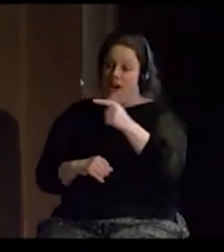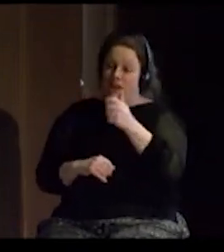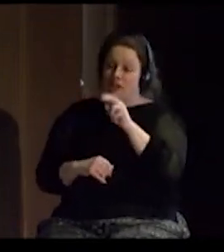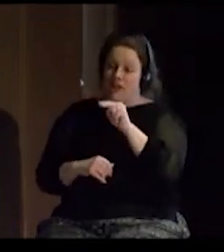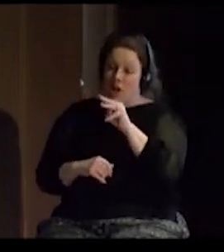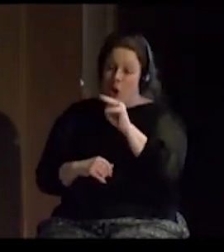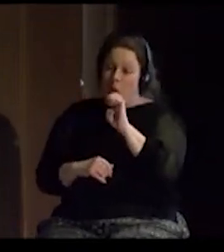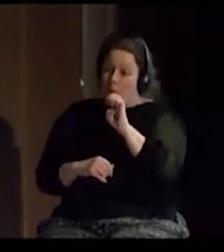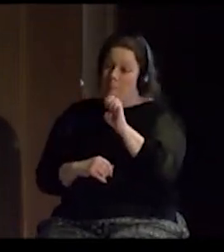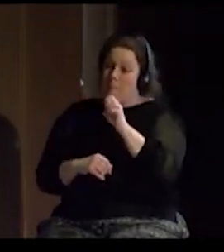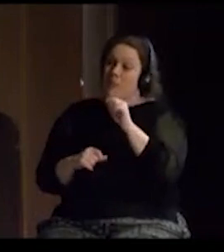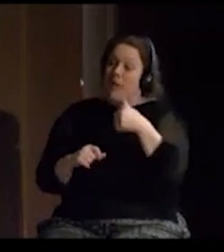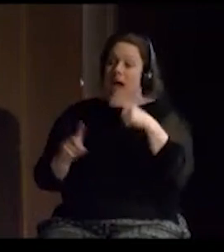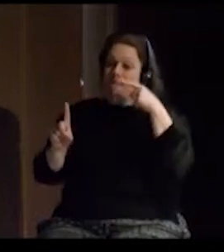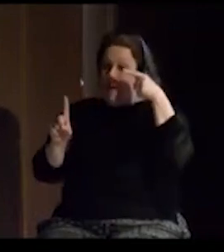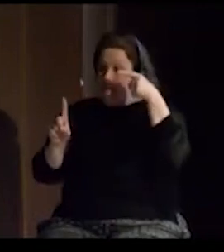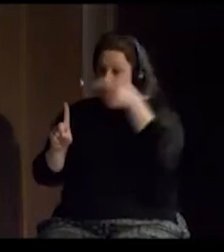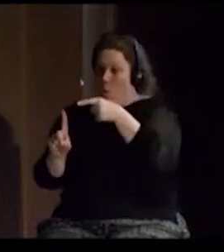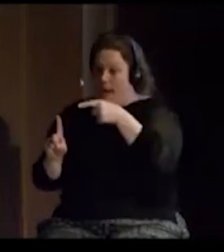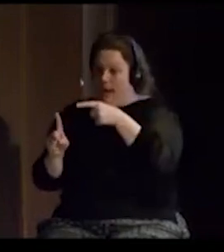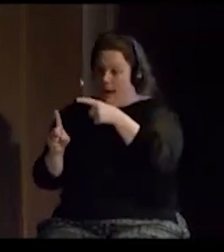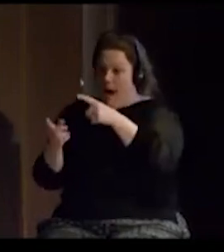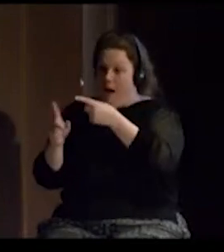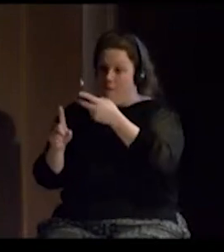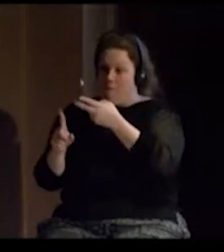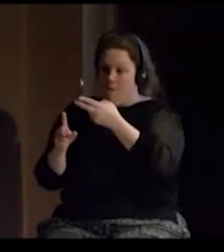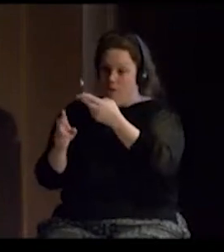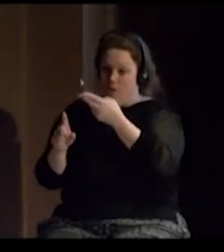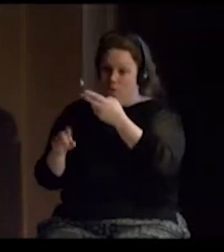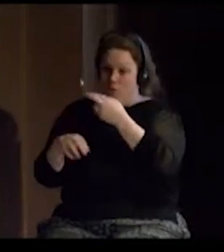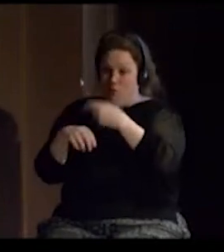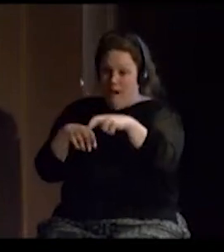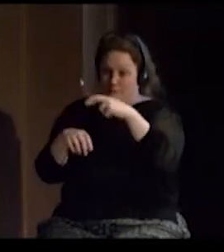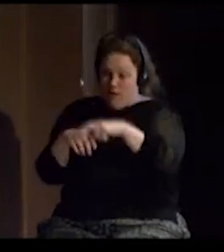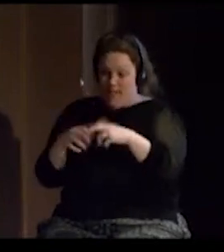point of reference in what a woolly dog's